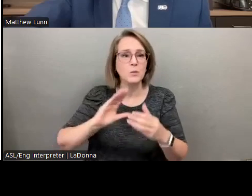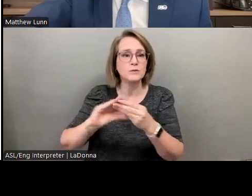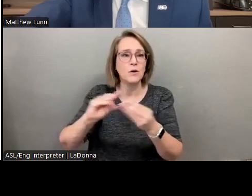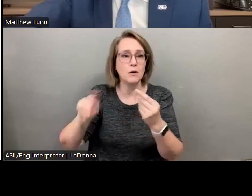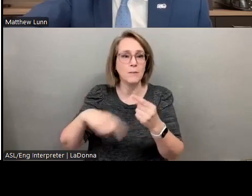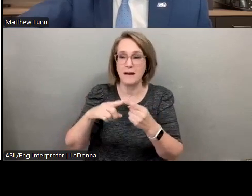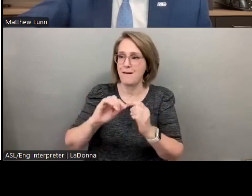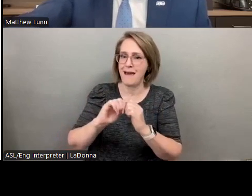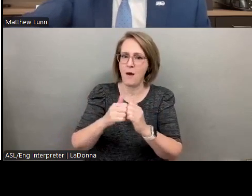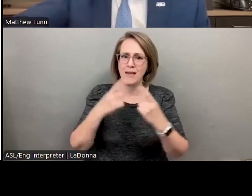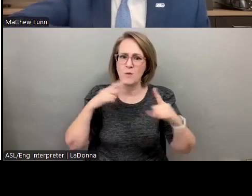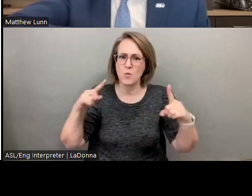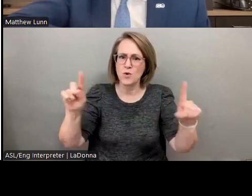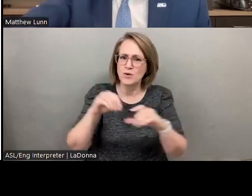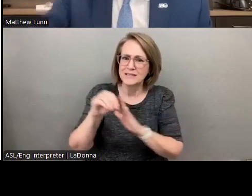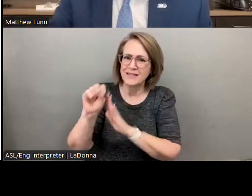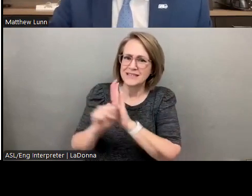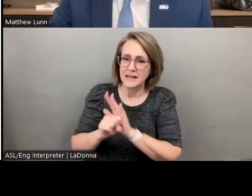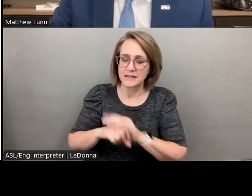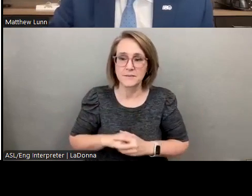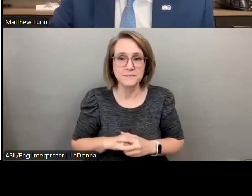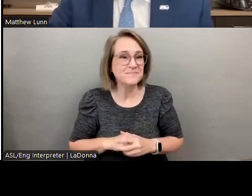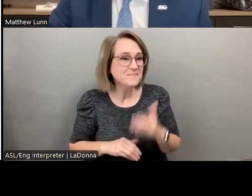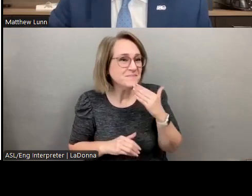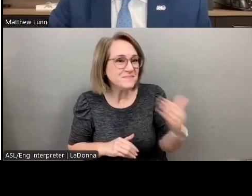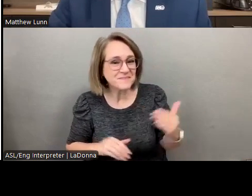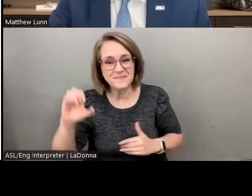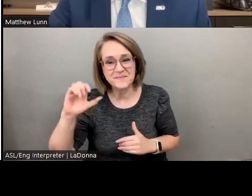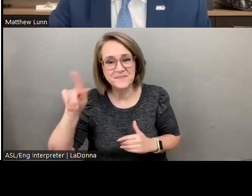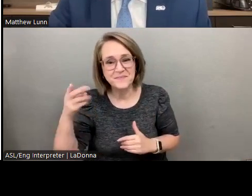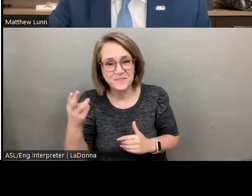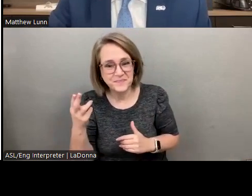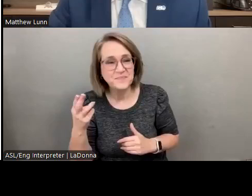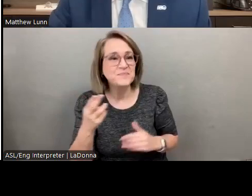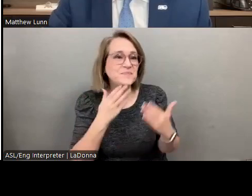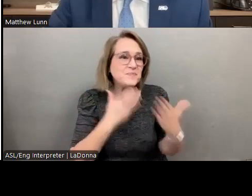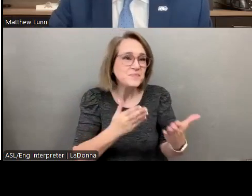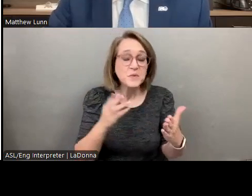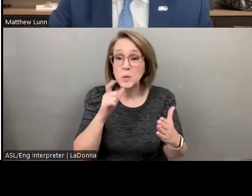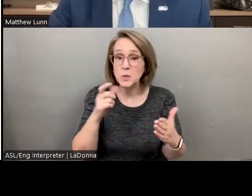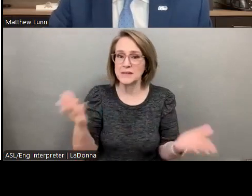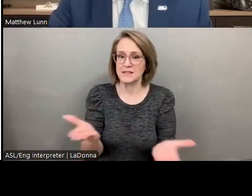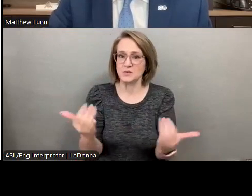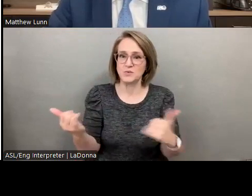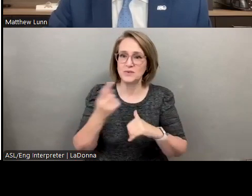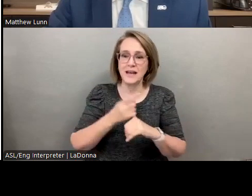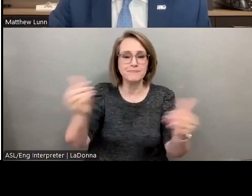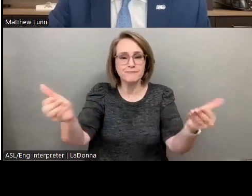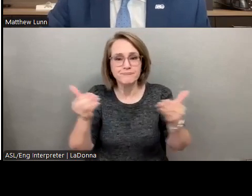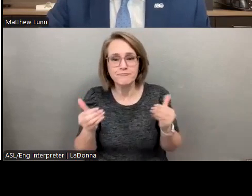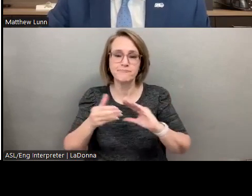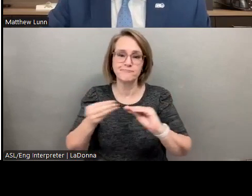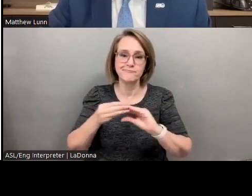works in the States. So Matt. Yeah, thank you, Elizabeth, and thank you to the folks on the call for being here and inviting us to talk